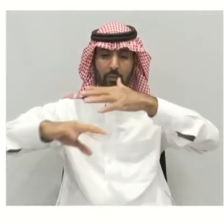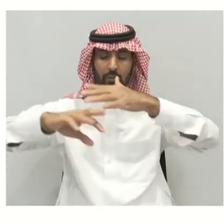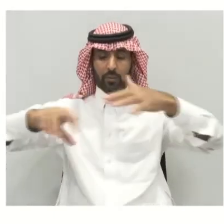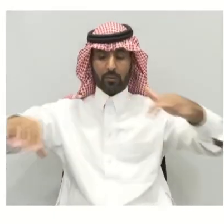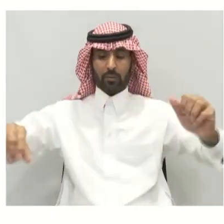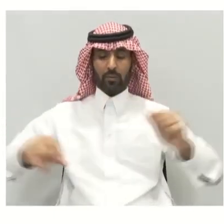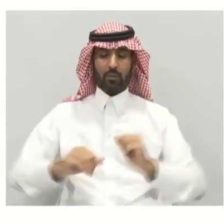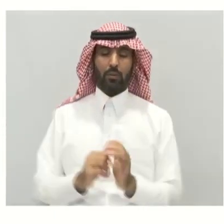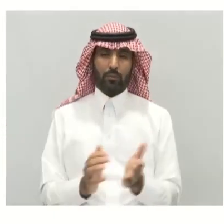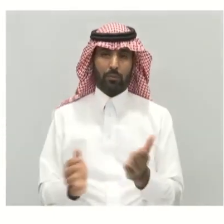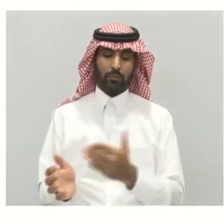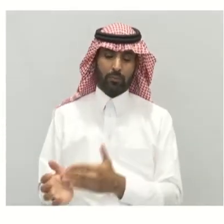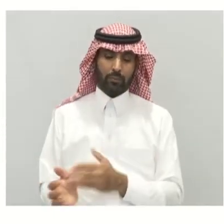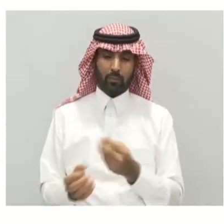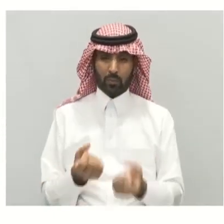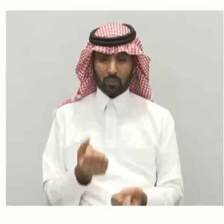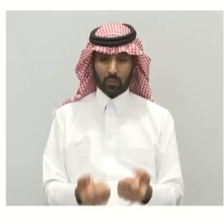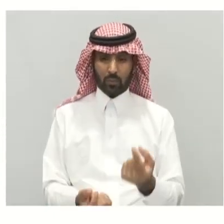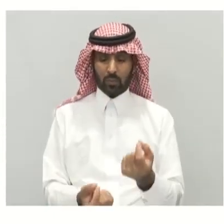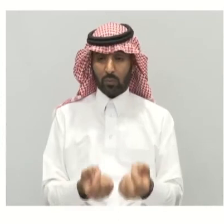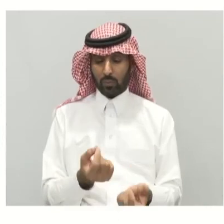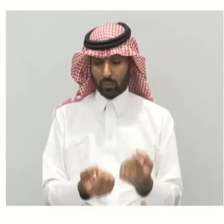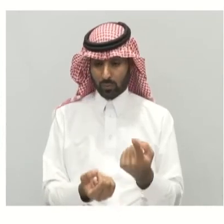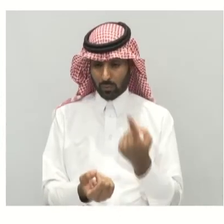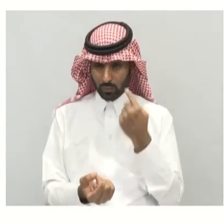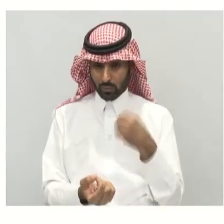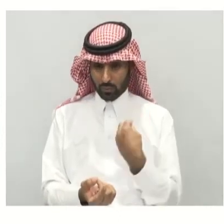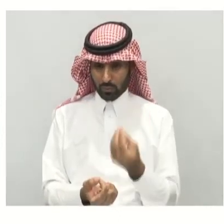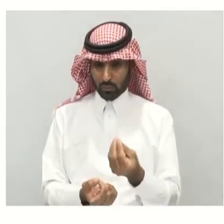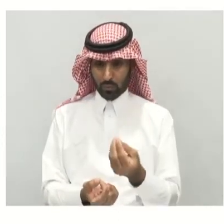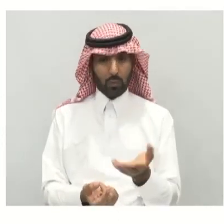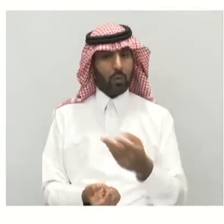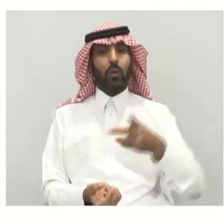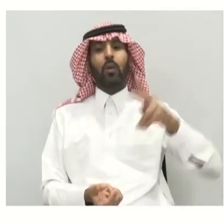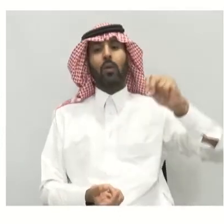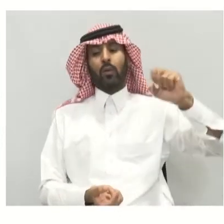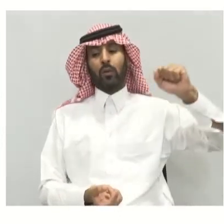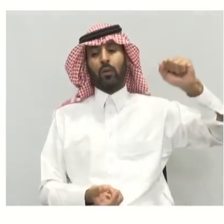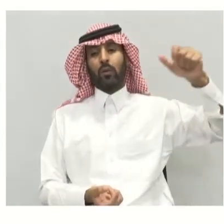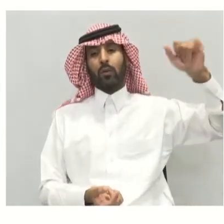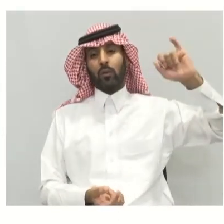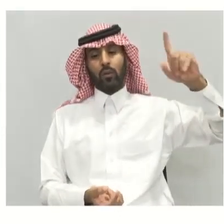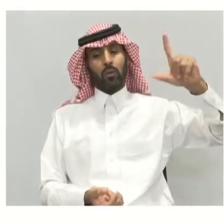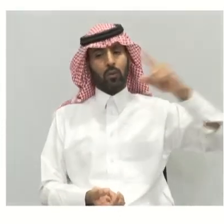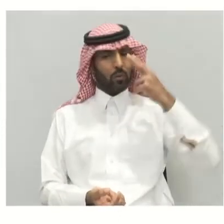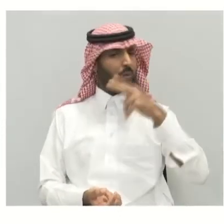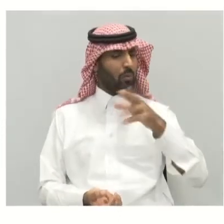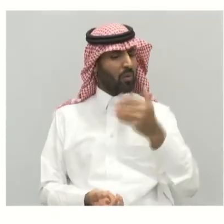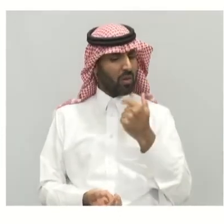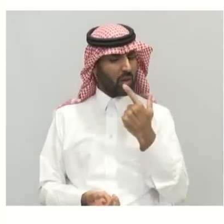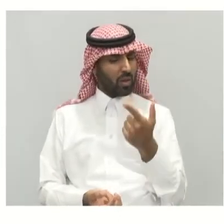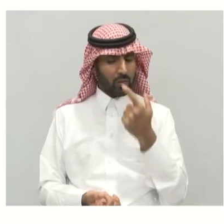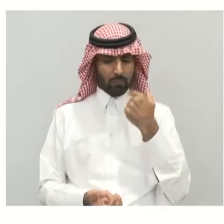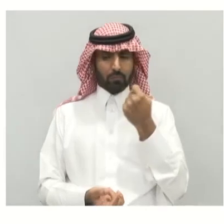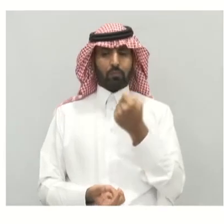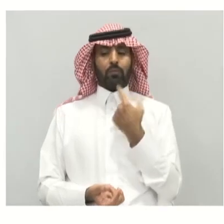wild flowers. But Neil, he didn't mention anything he saw, okay? For the smell, what